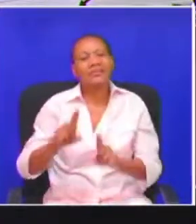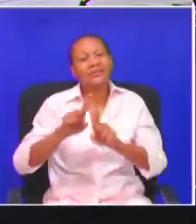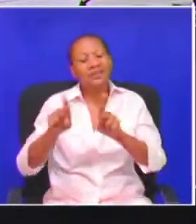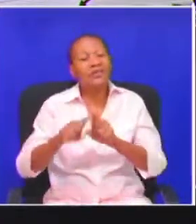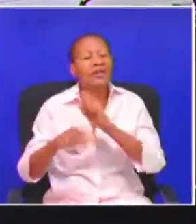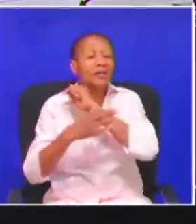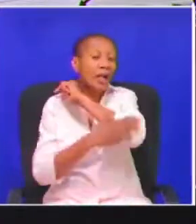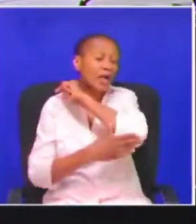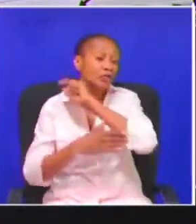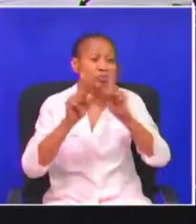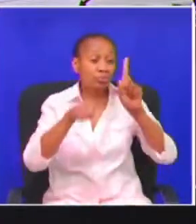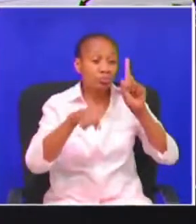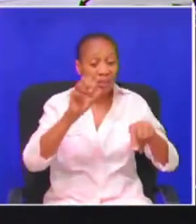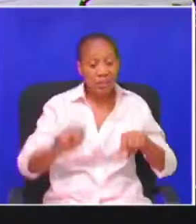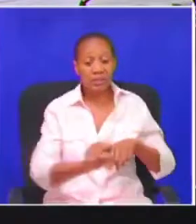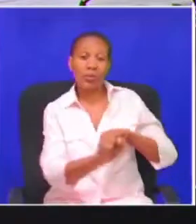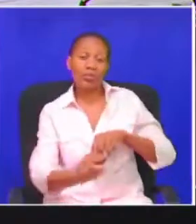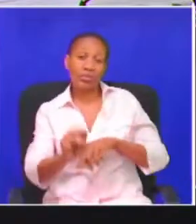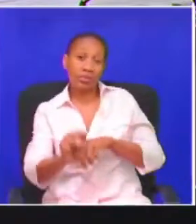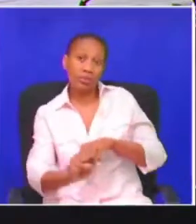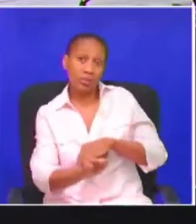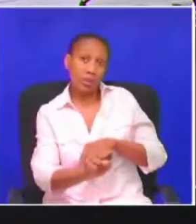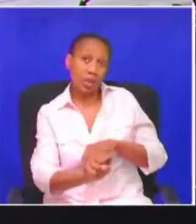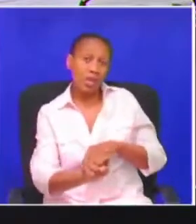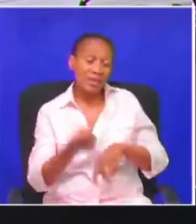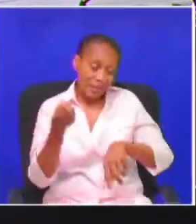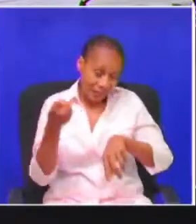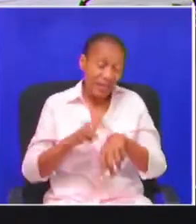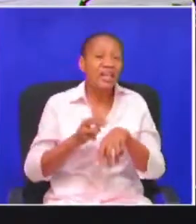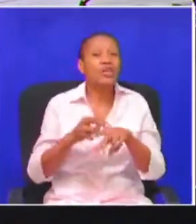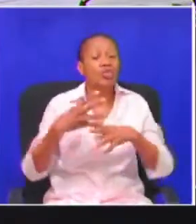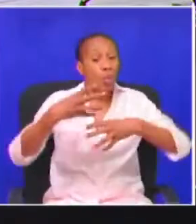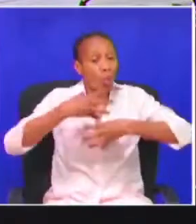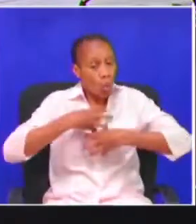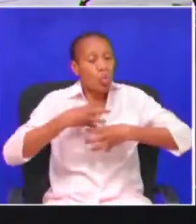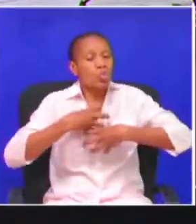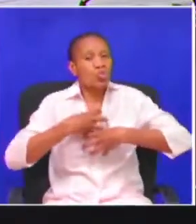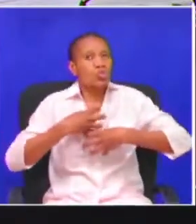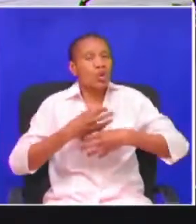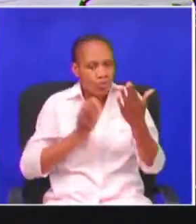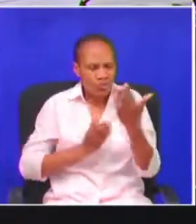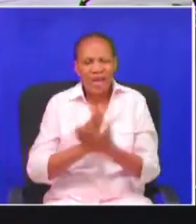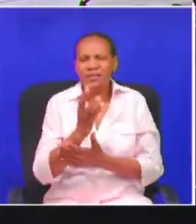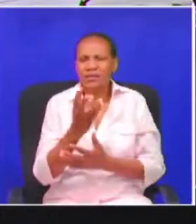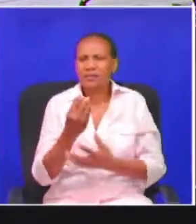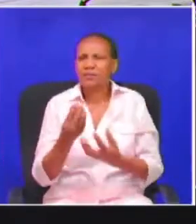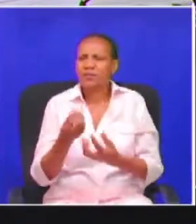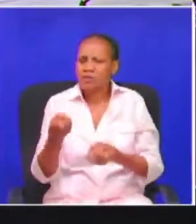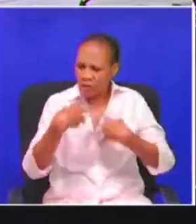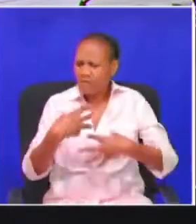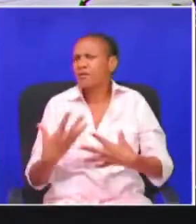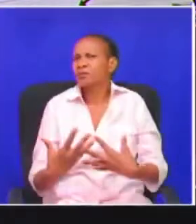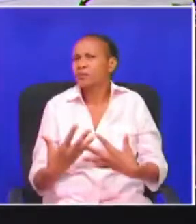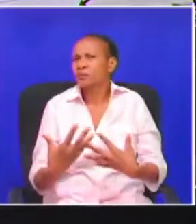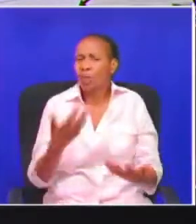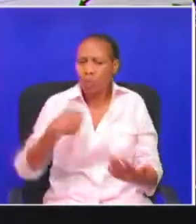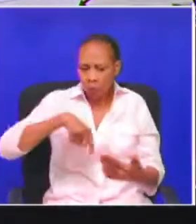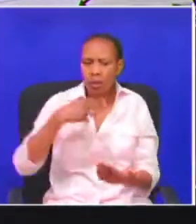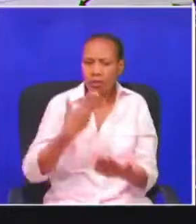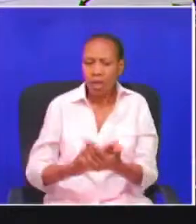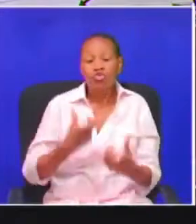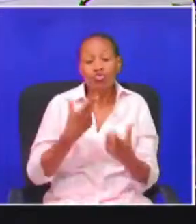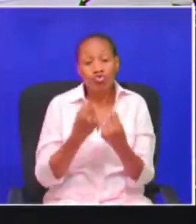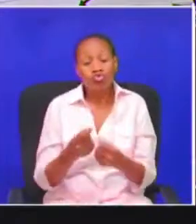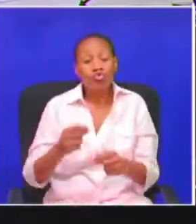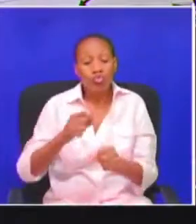Global South, to have the intellectual property transferred to us so that we should manufacture